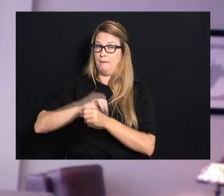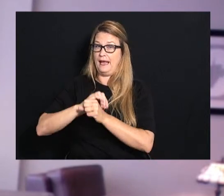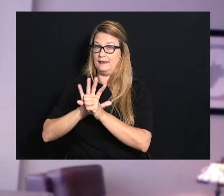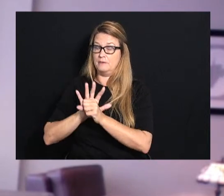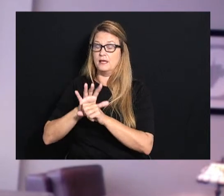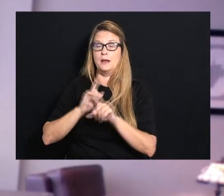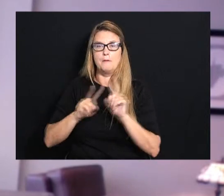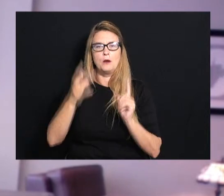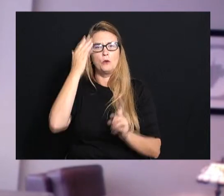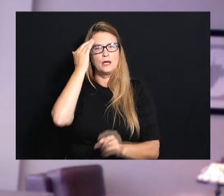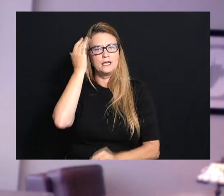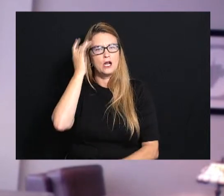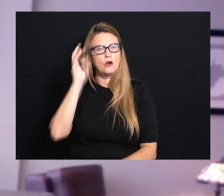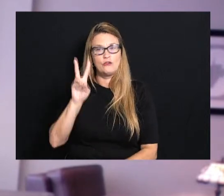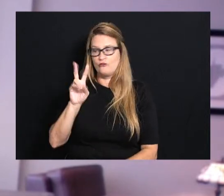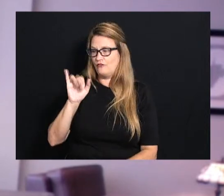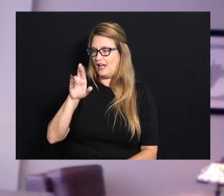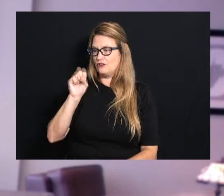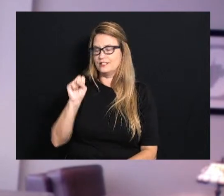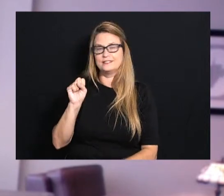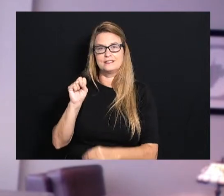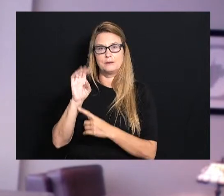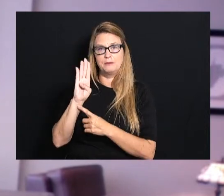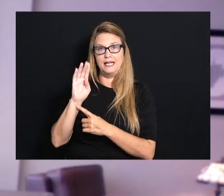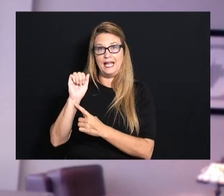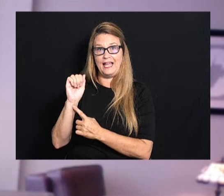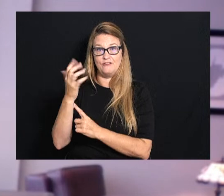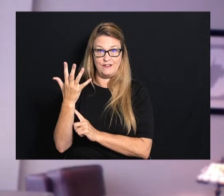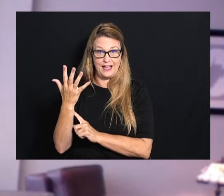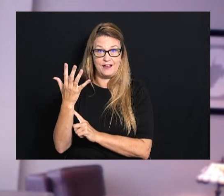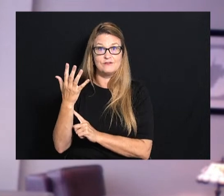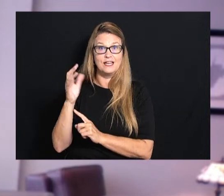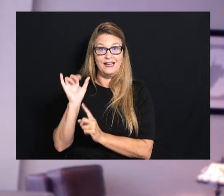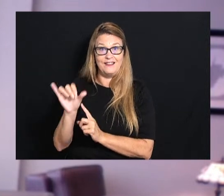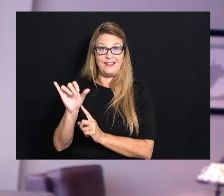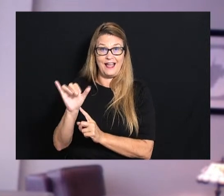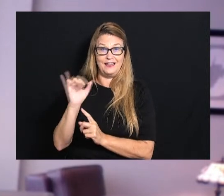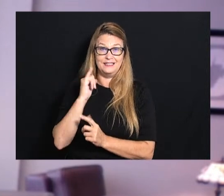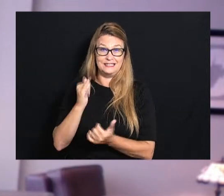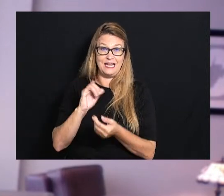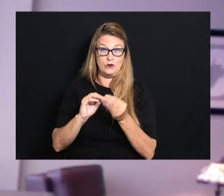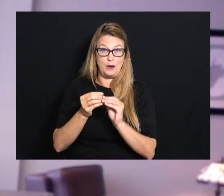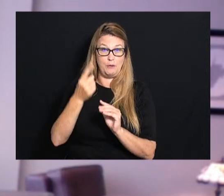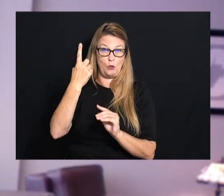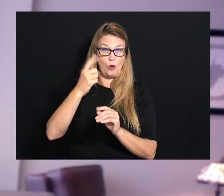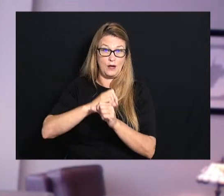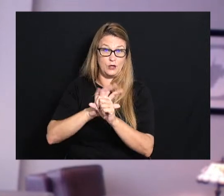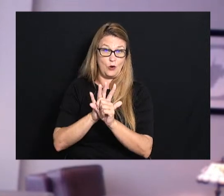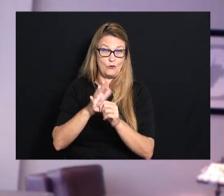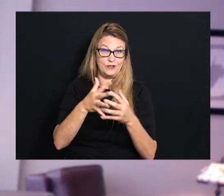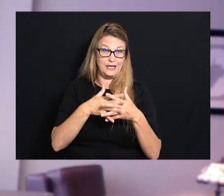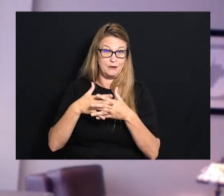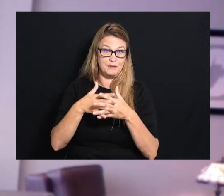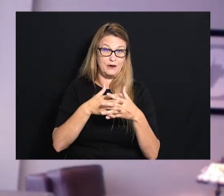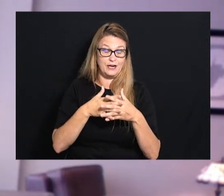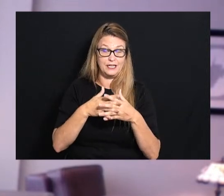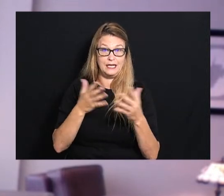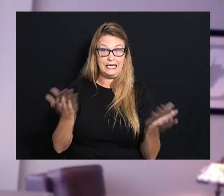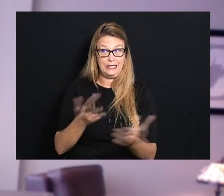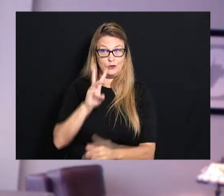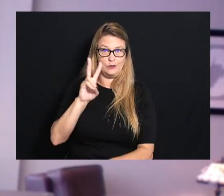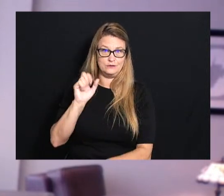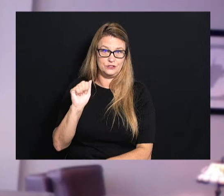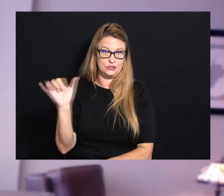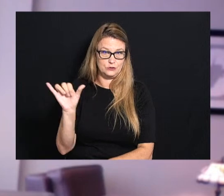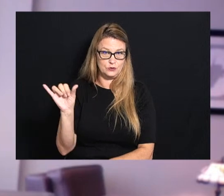that the virus, particularly the BA.5 variant, which is now the dominant variant in the country and in West Virginia, is